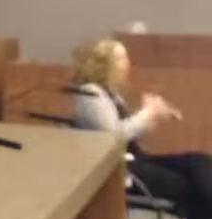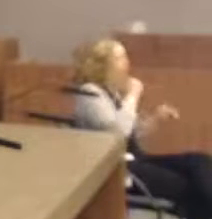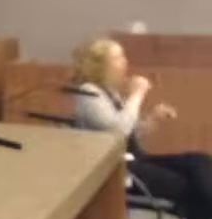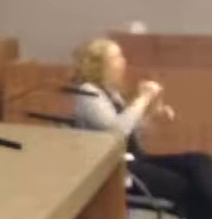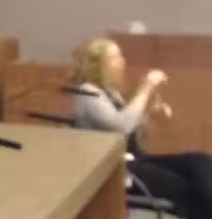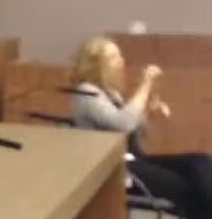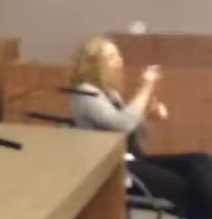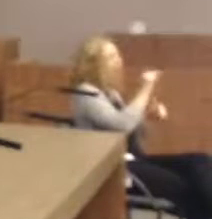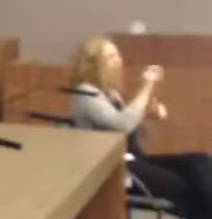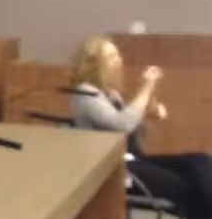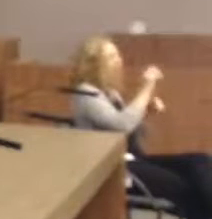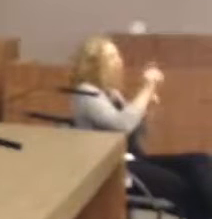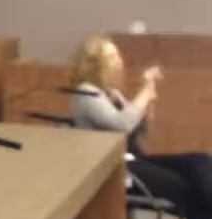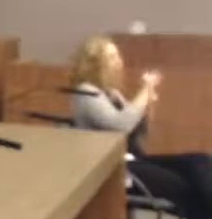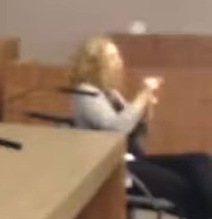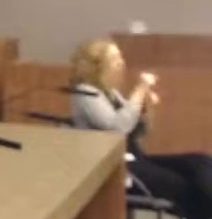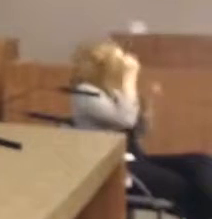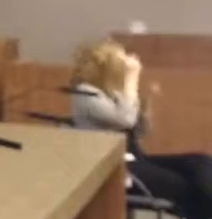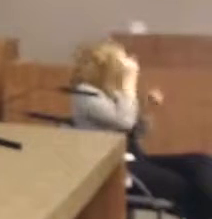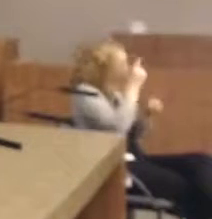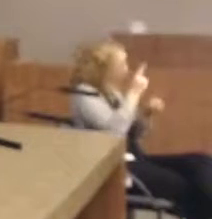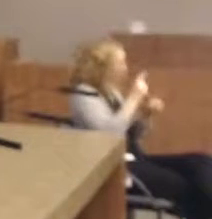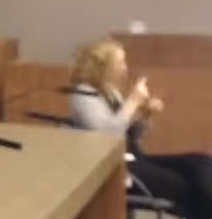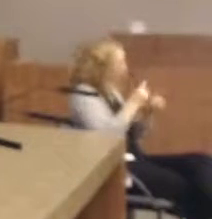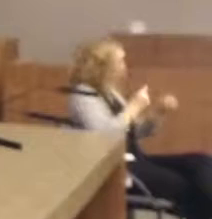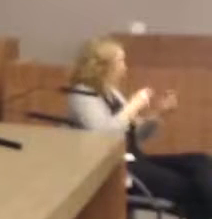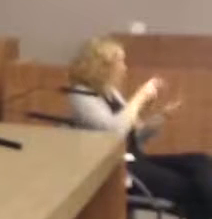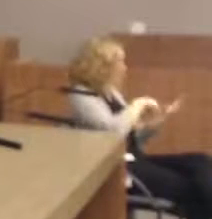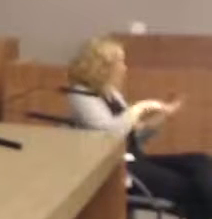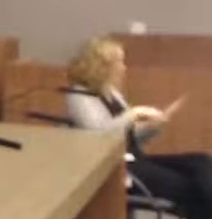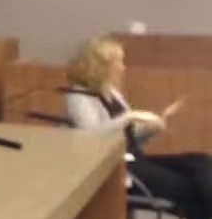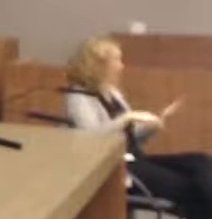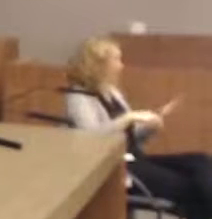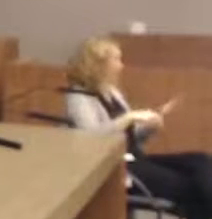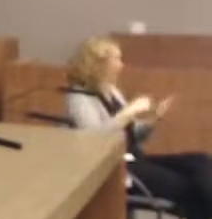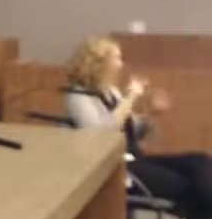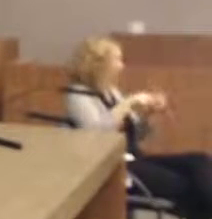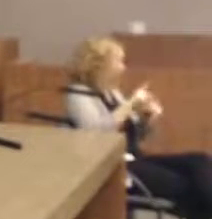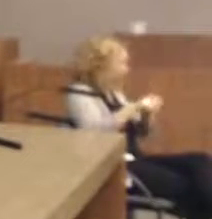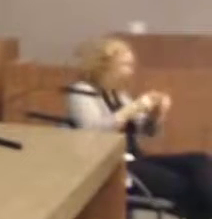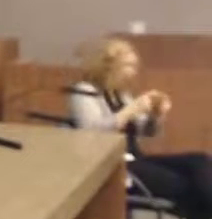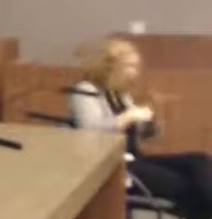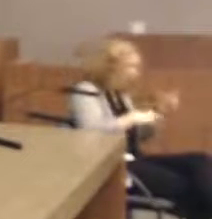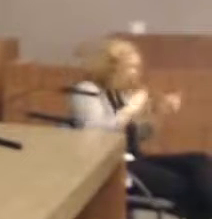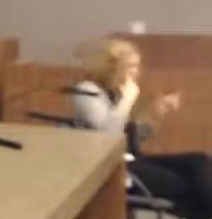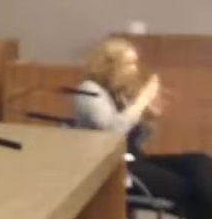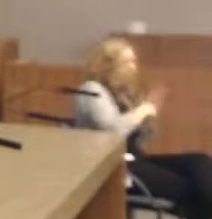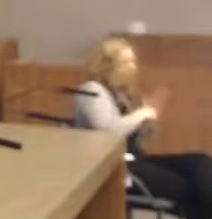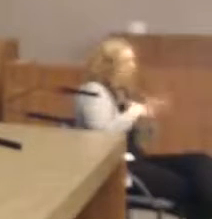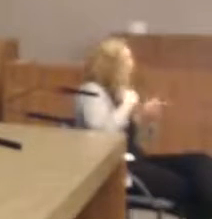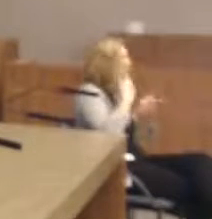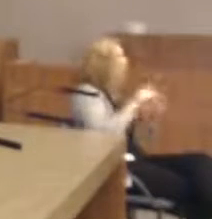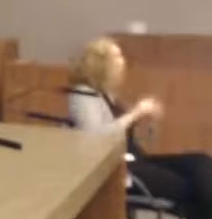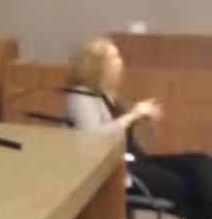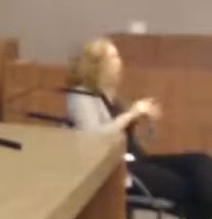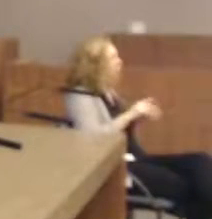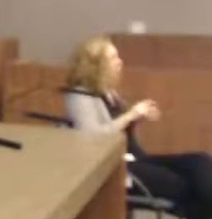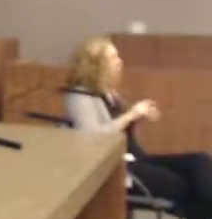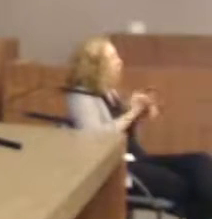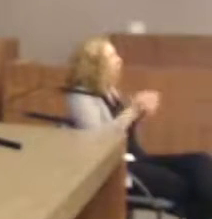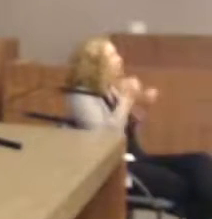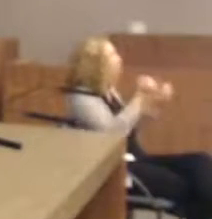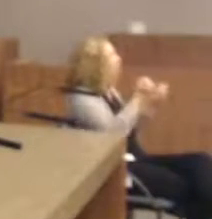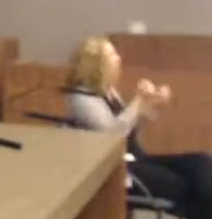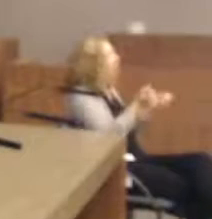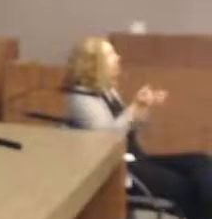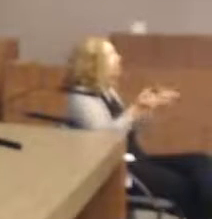the information. So there's no way you can recall it because you don't even remember doing that. I do that with driving sometimes. You do that with driving, like you're driving, then you're like, whoa, how are we